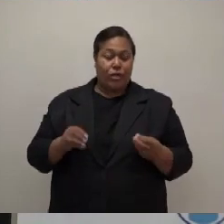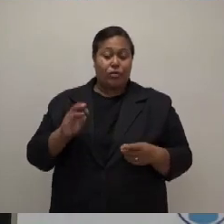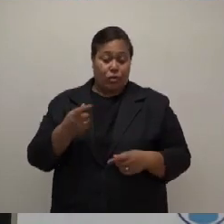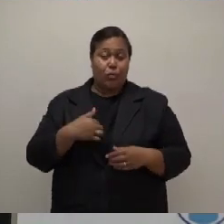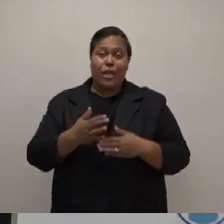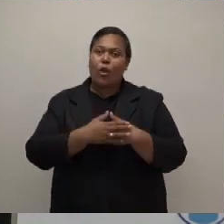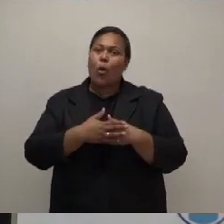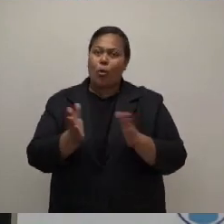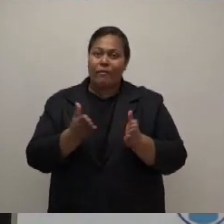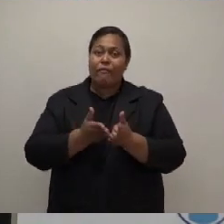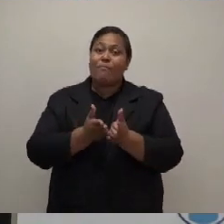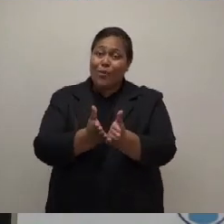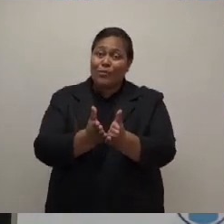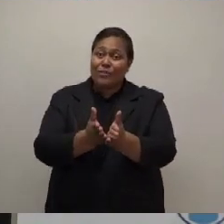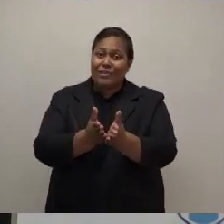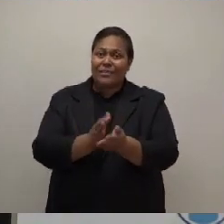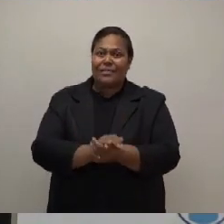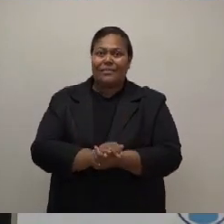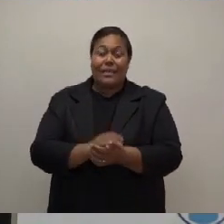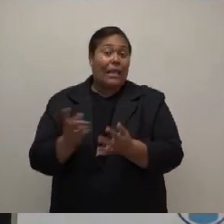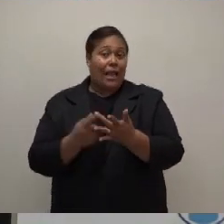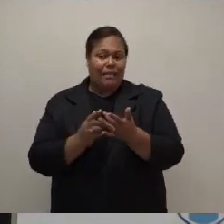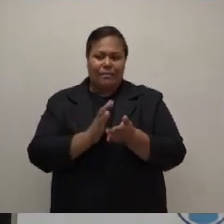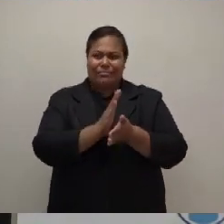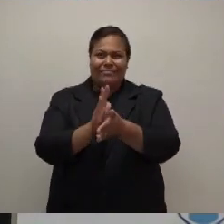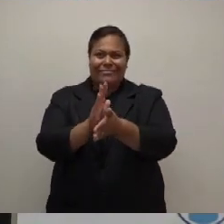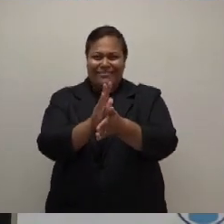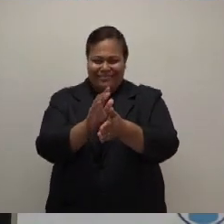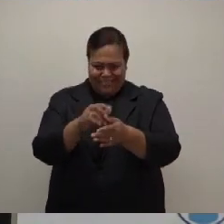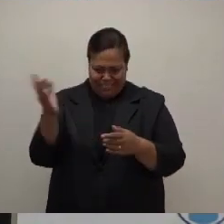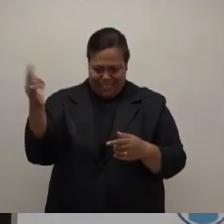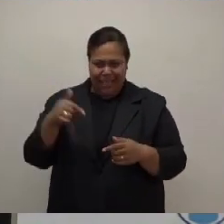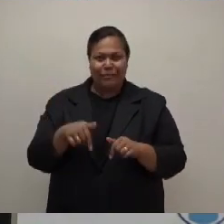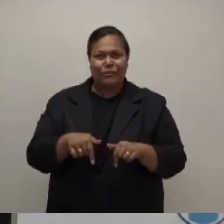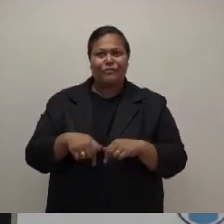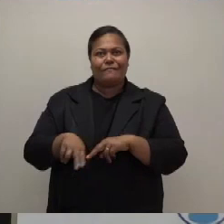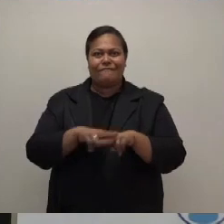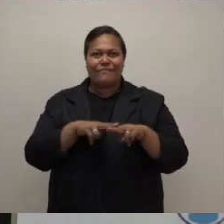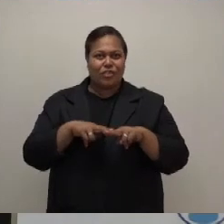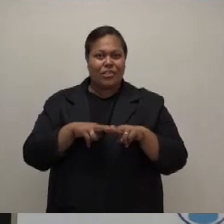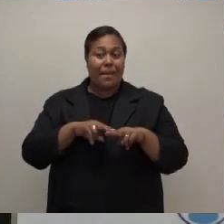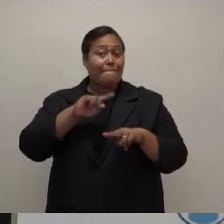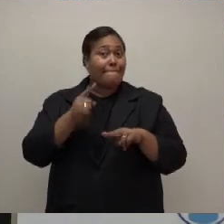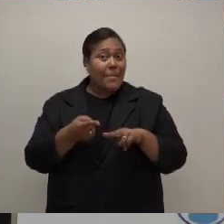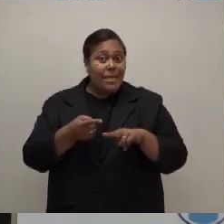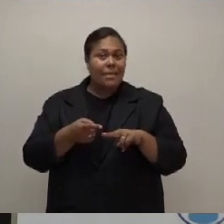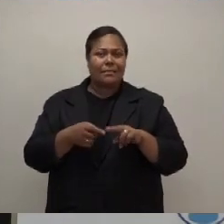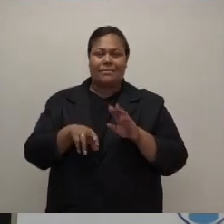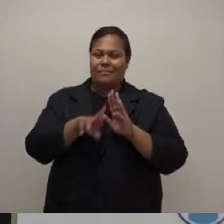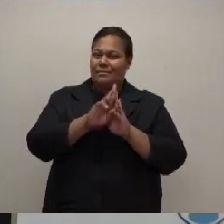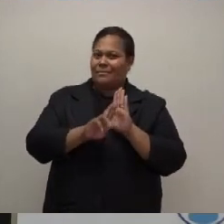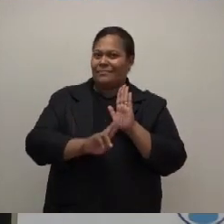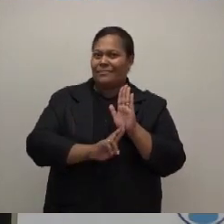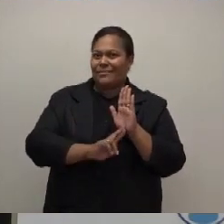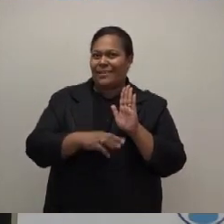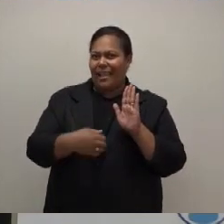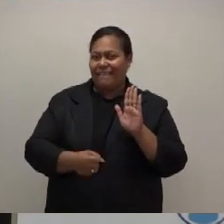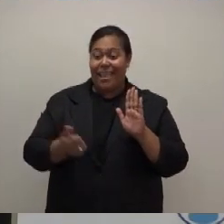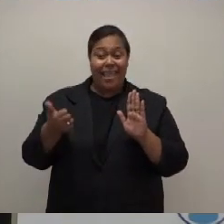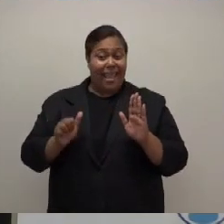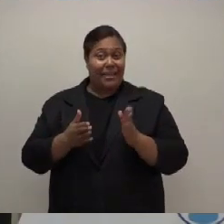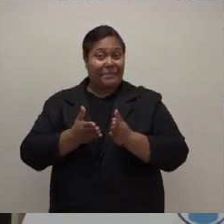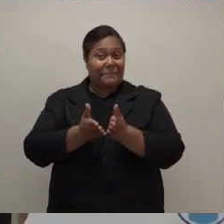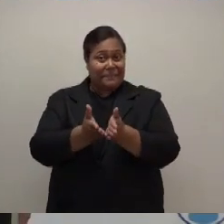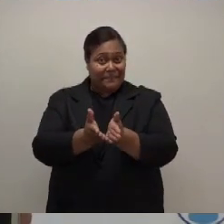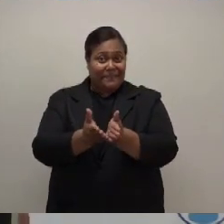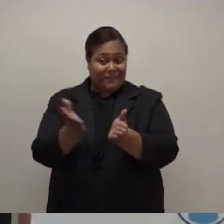yachts and pleasure craft sailing to Fiji. But the requirements are strict. Any boat coming to Fiji